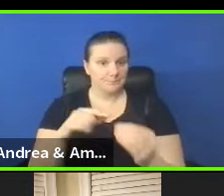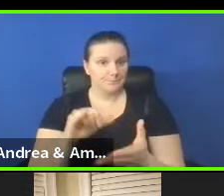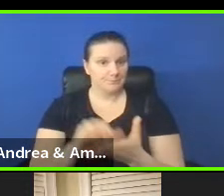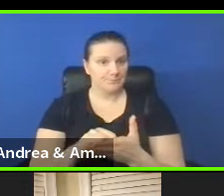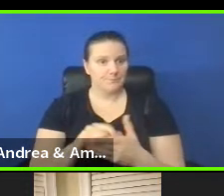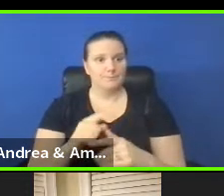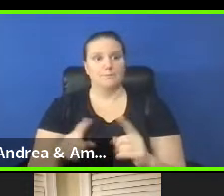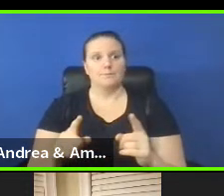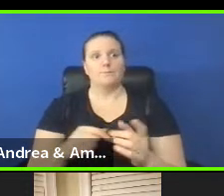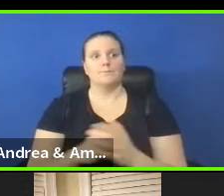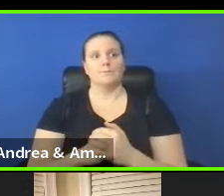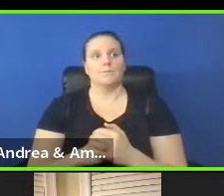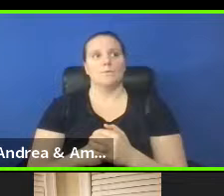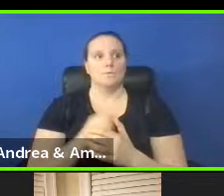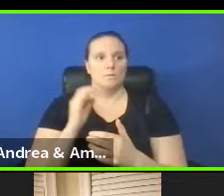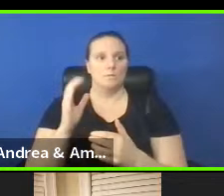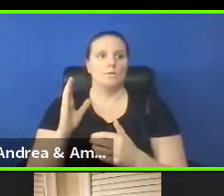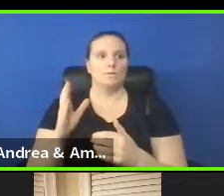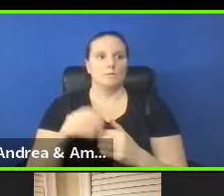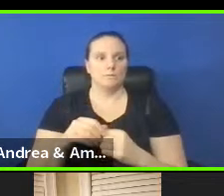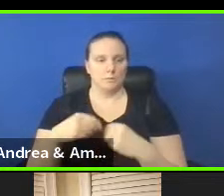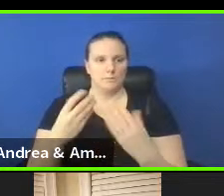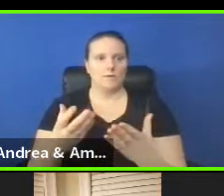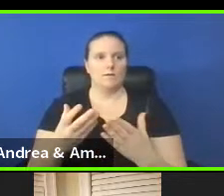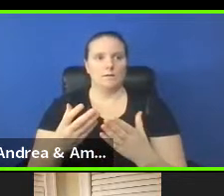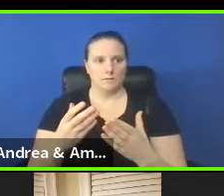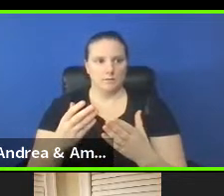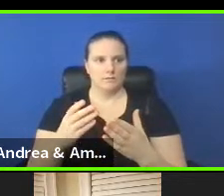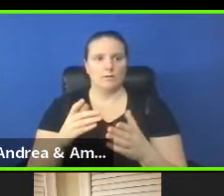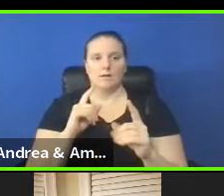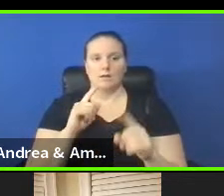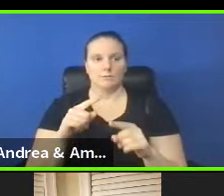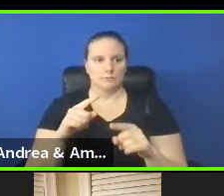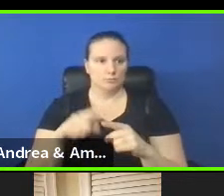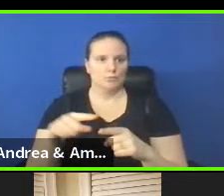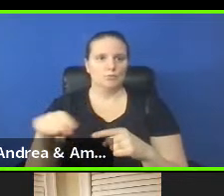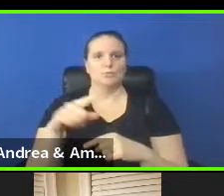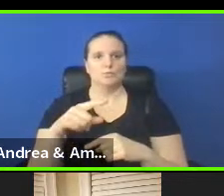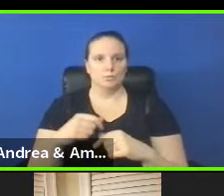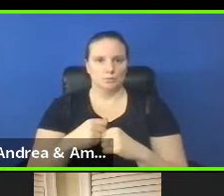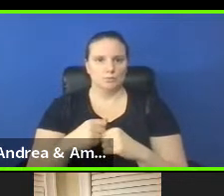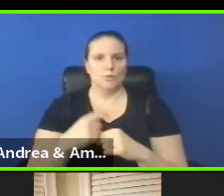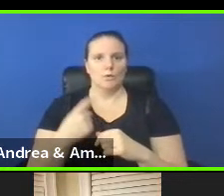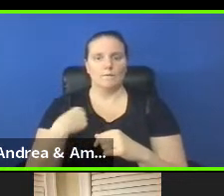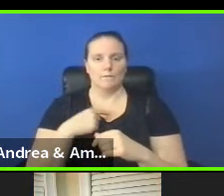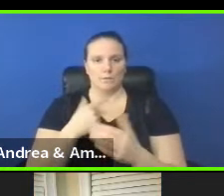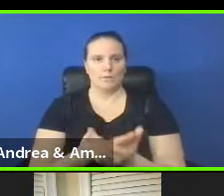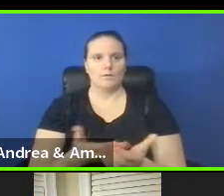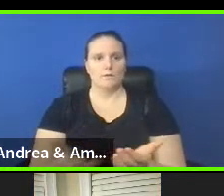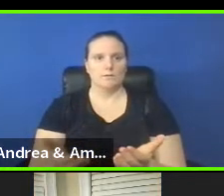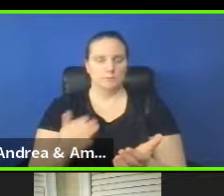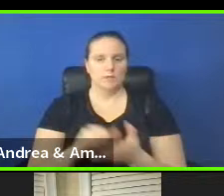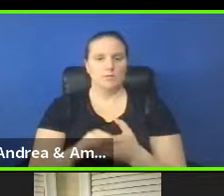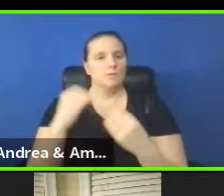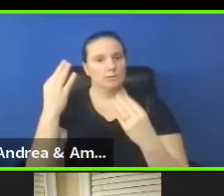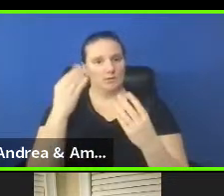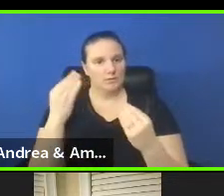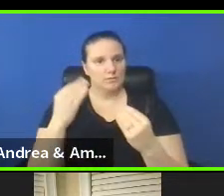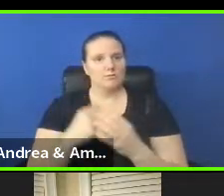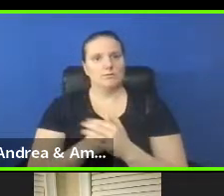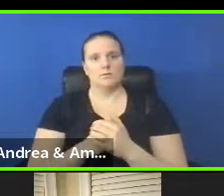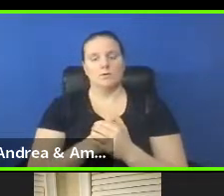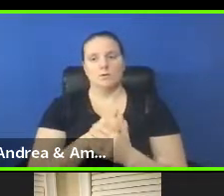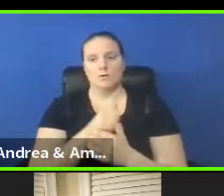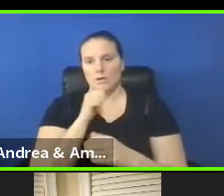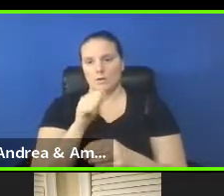But we will provide answers to you guys for things that you think are